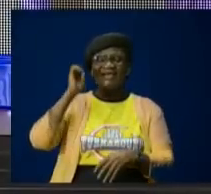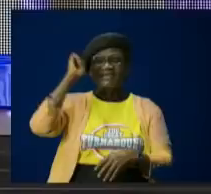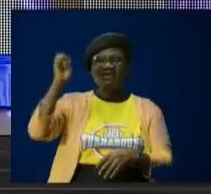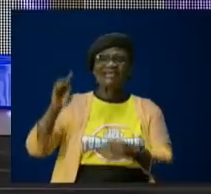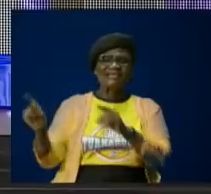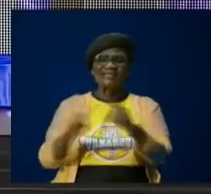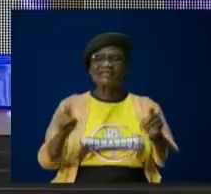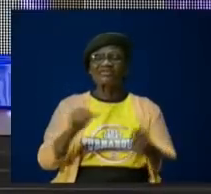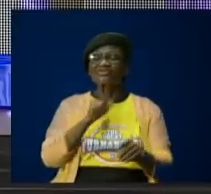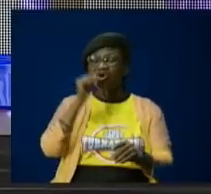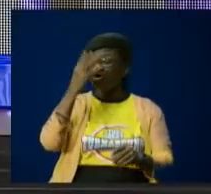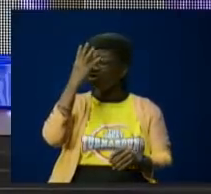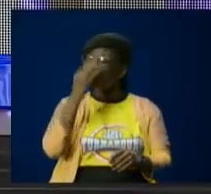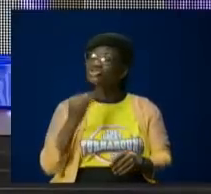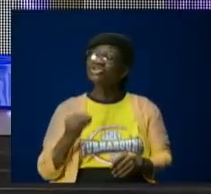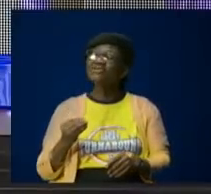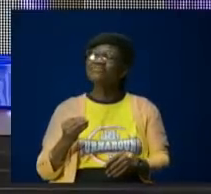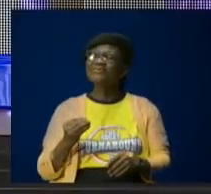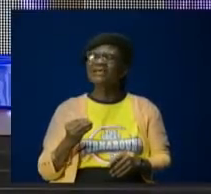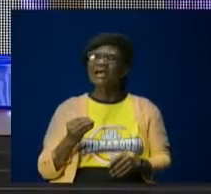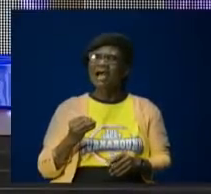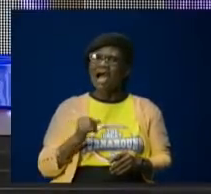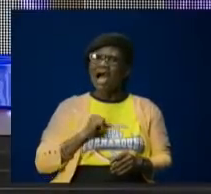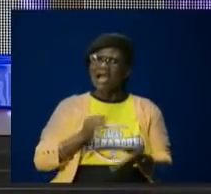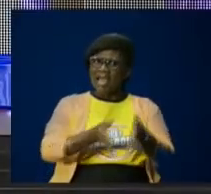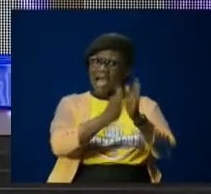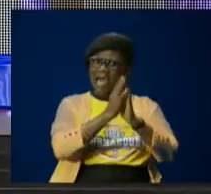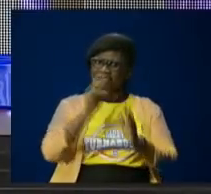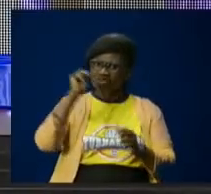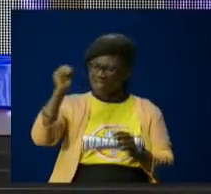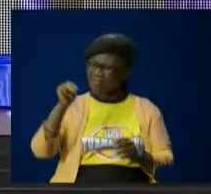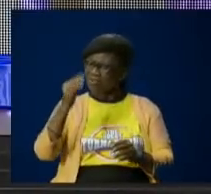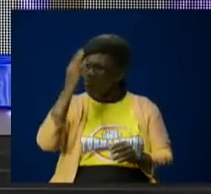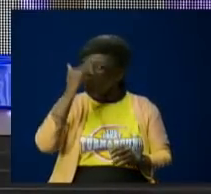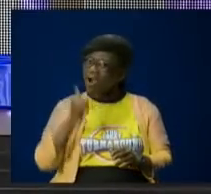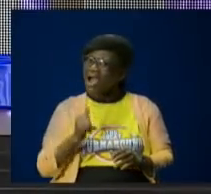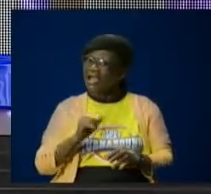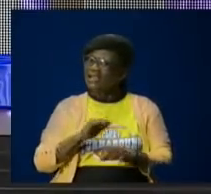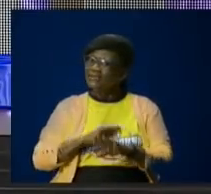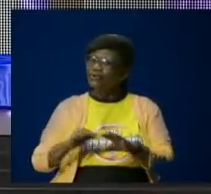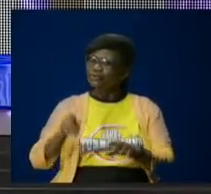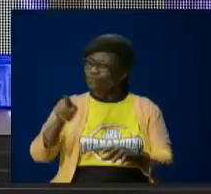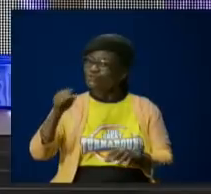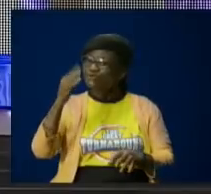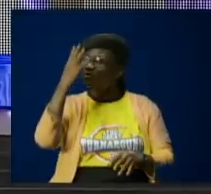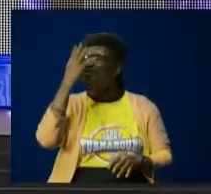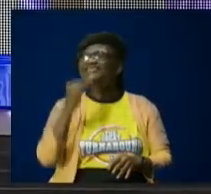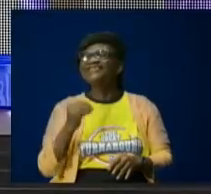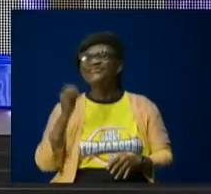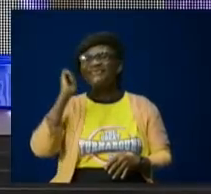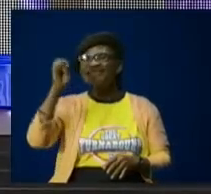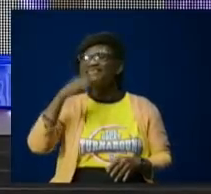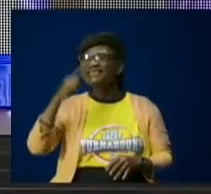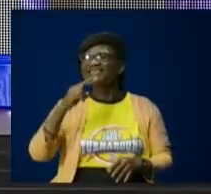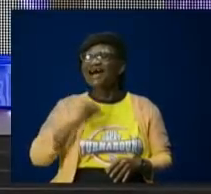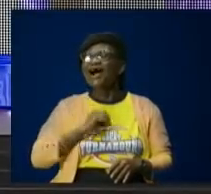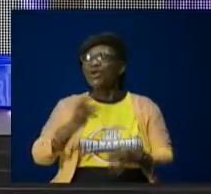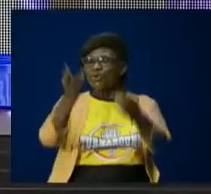I asked him, why not? He said, I want to be awake if anything should go wrong.